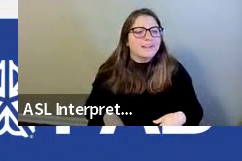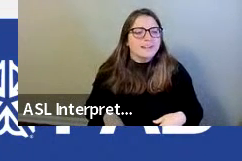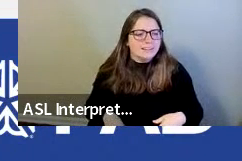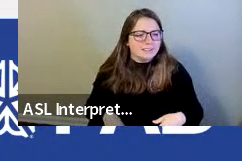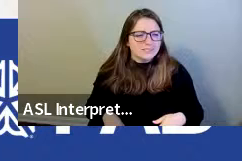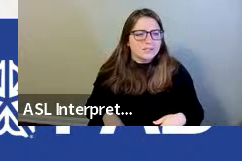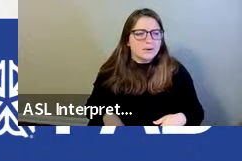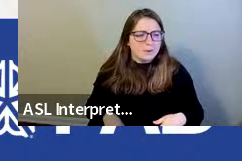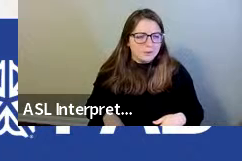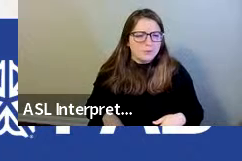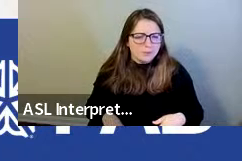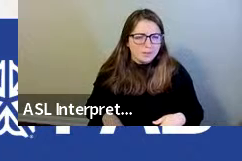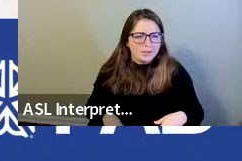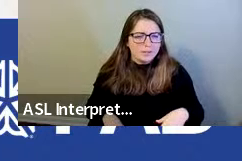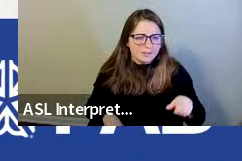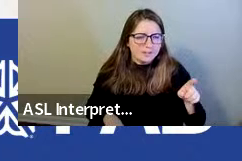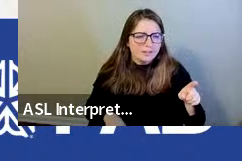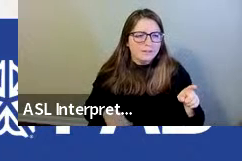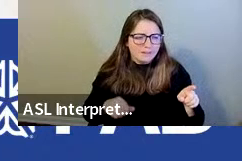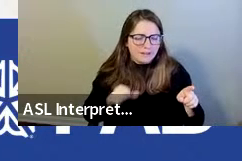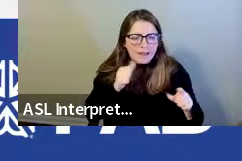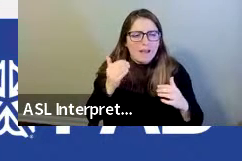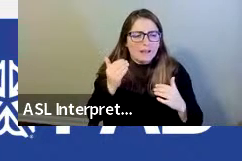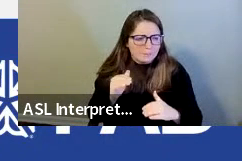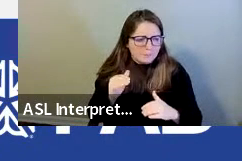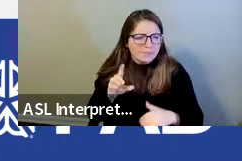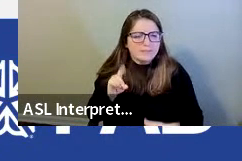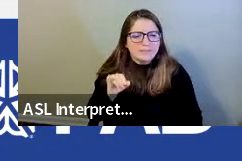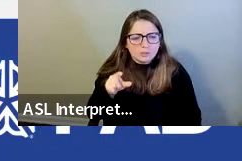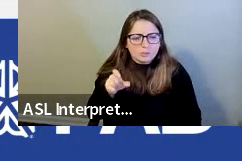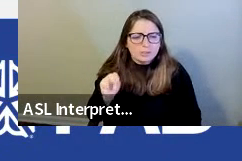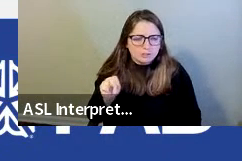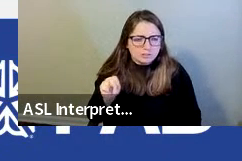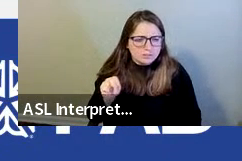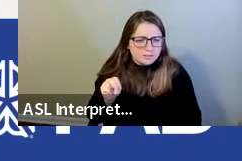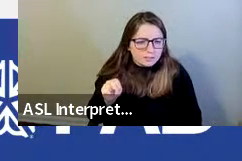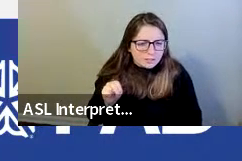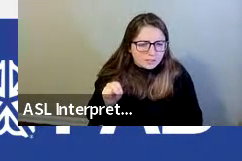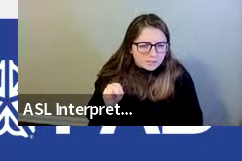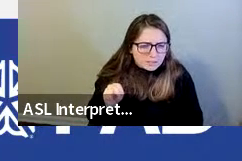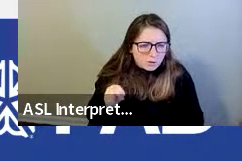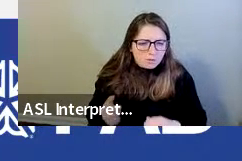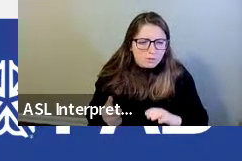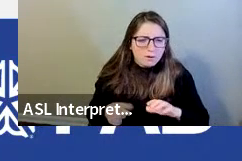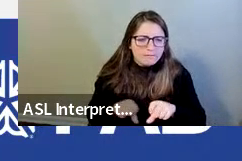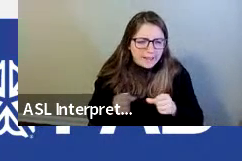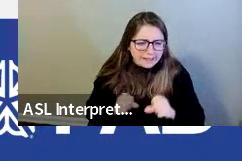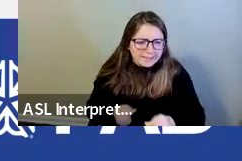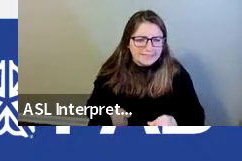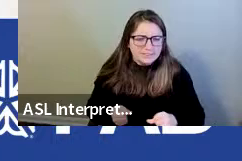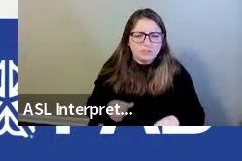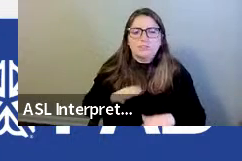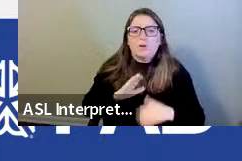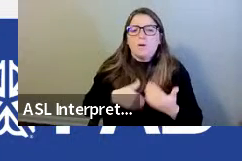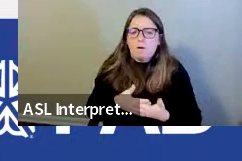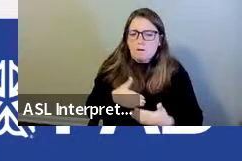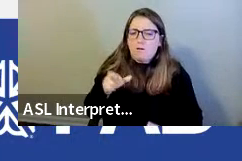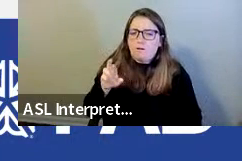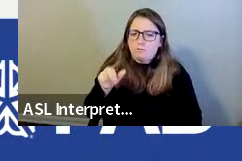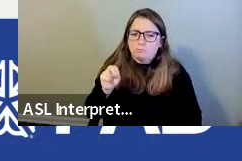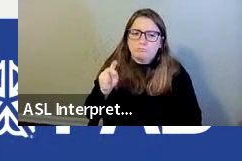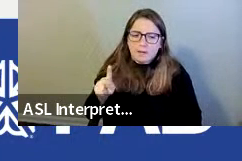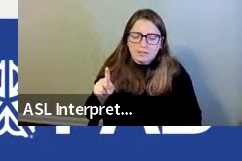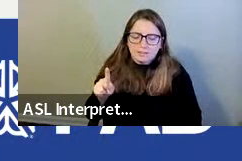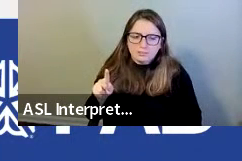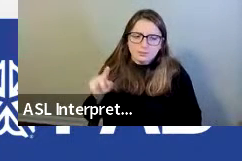the violations and behavioral directives. So this includes general orders. Currently, the